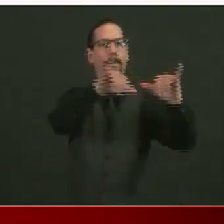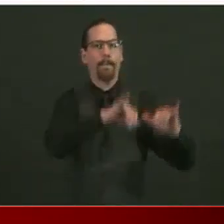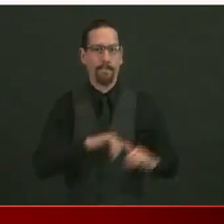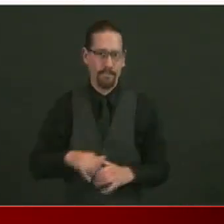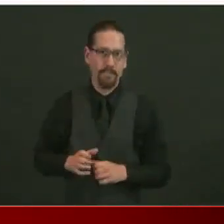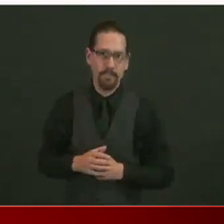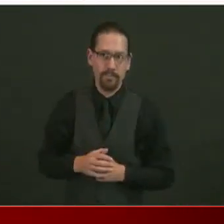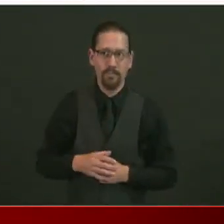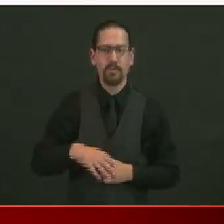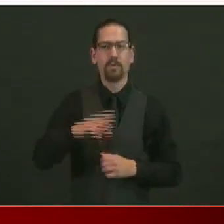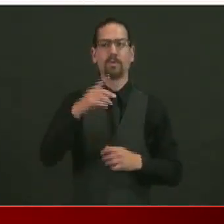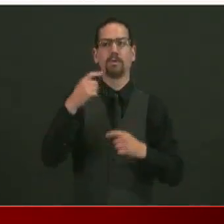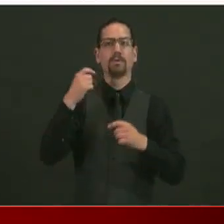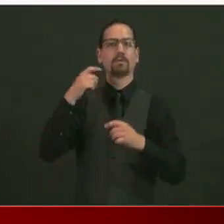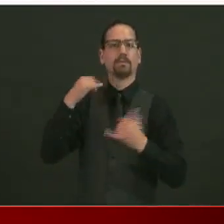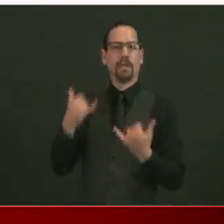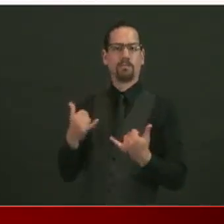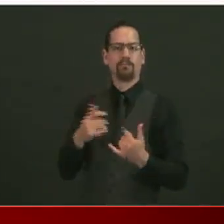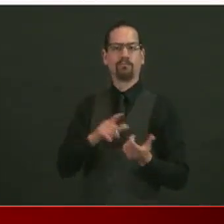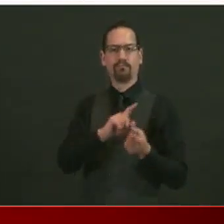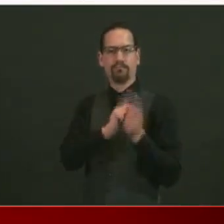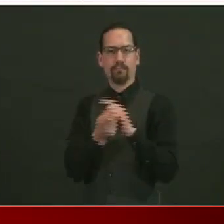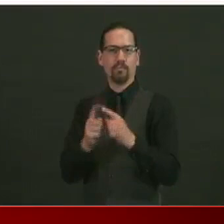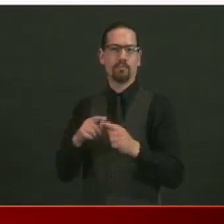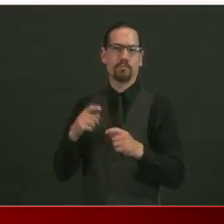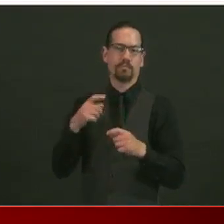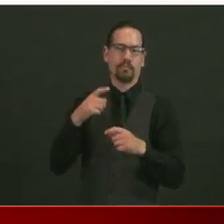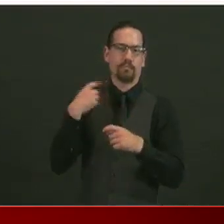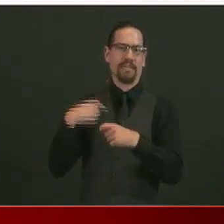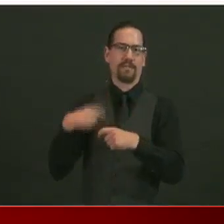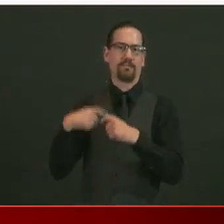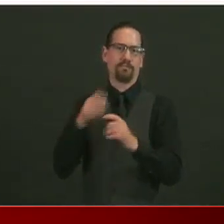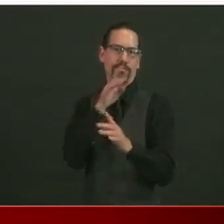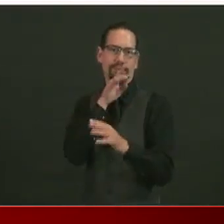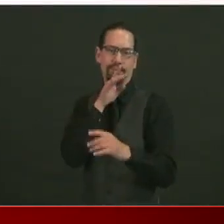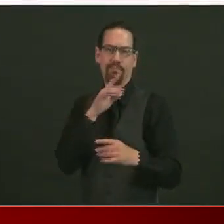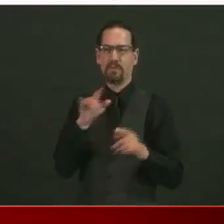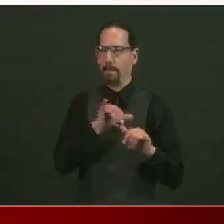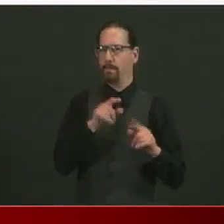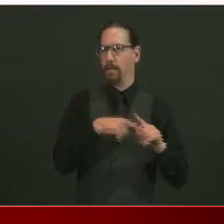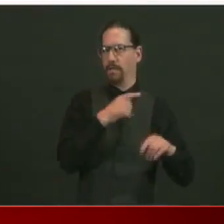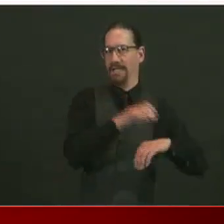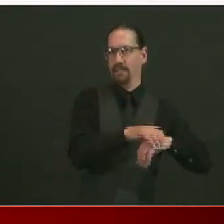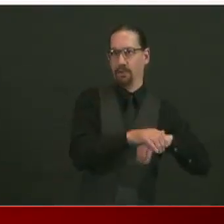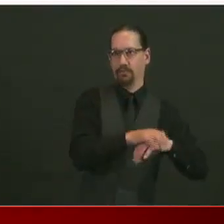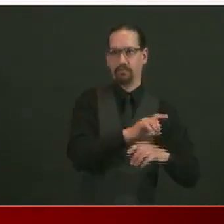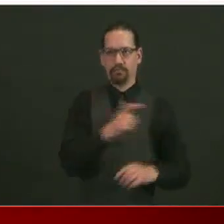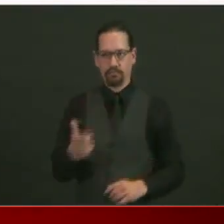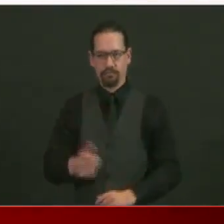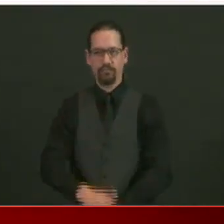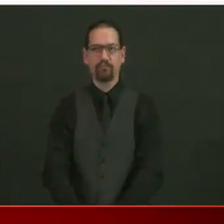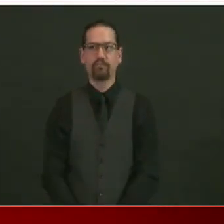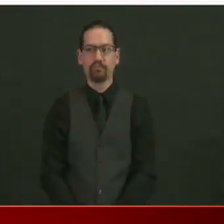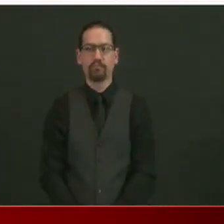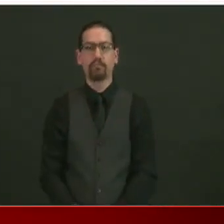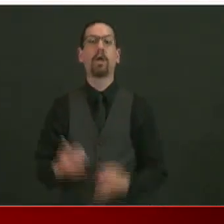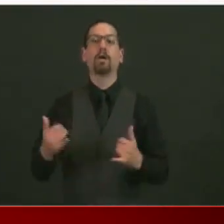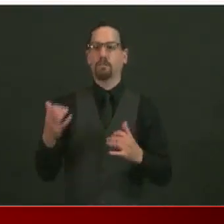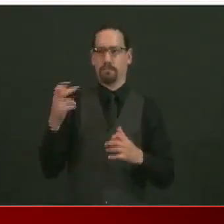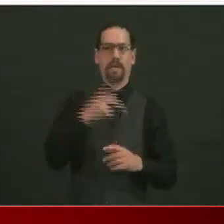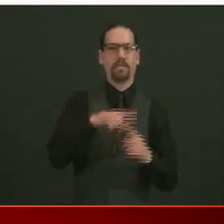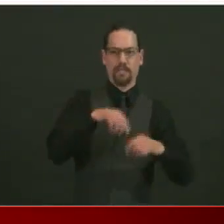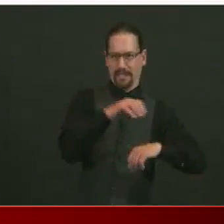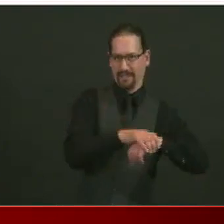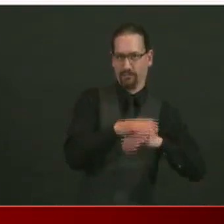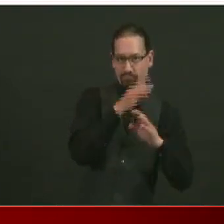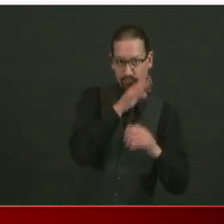decisión no ha dado a nosotros la habilidad de trabajar en conjunto. We were able to work very closely together as we have this one calendar.